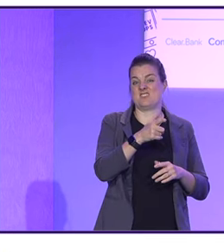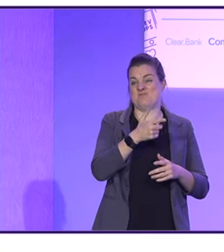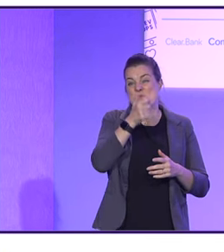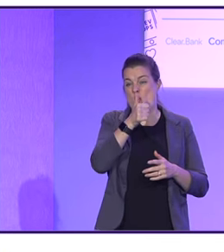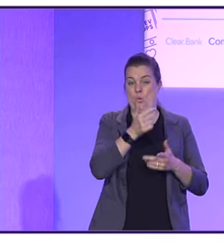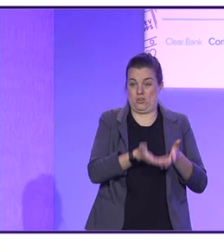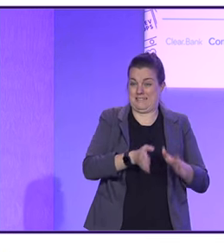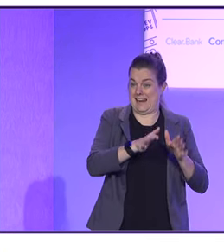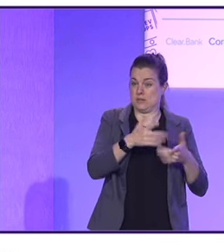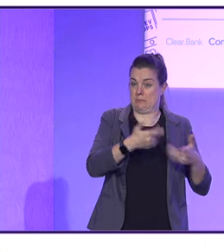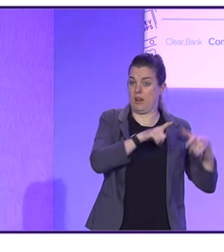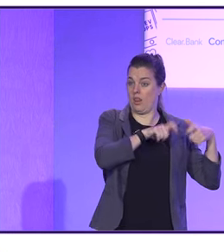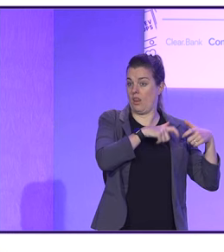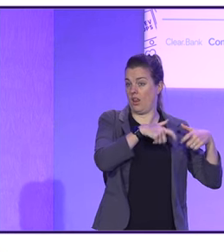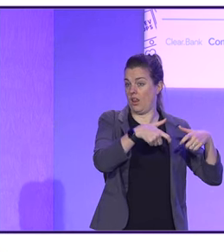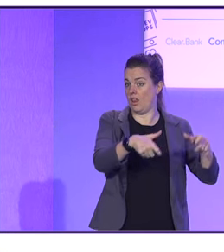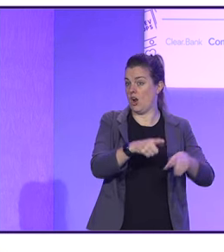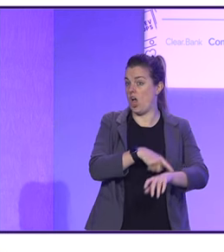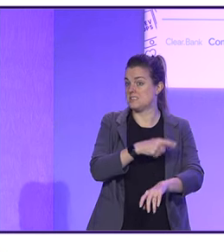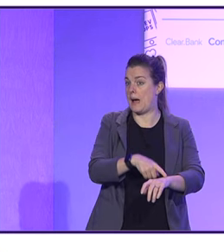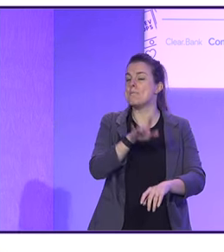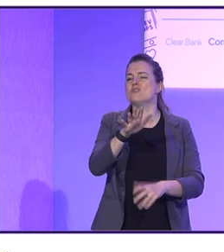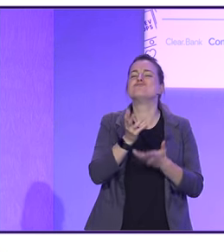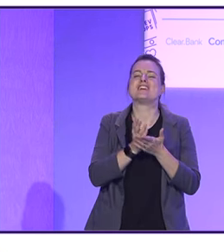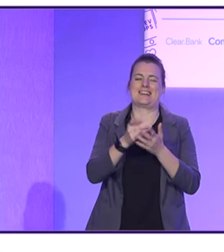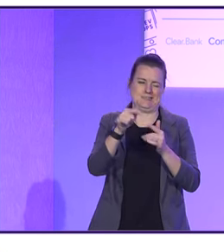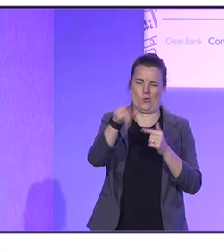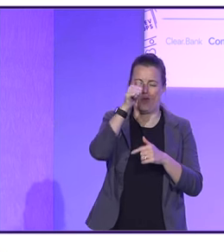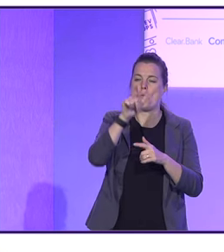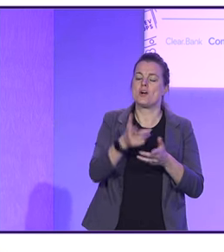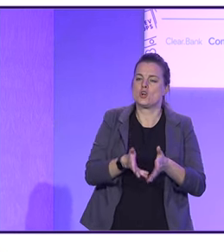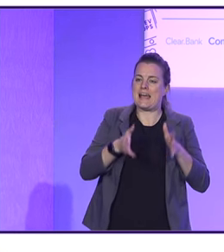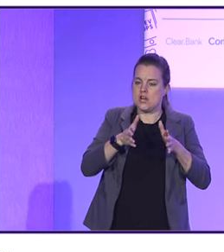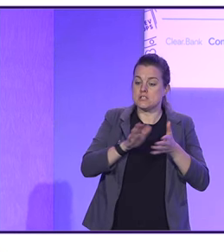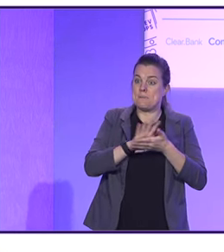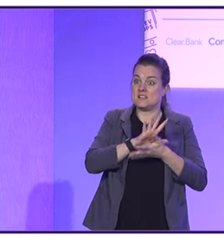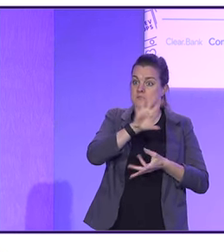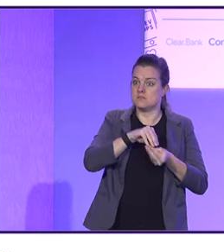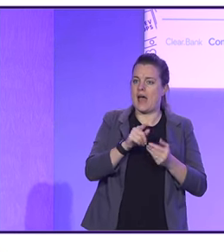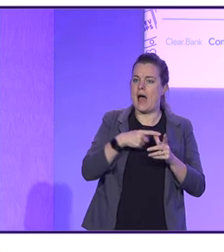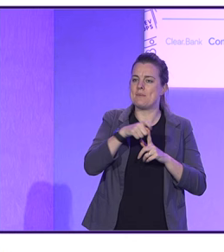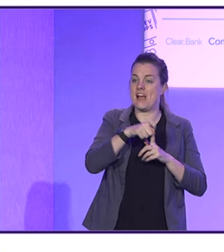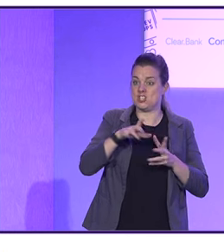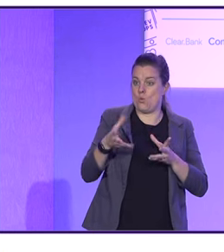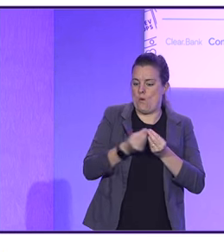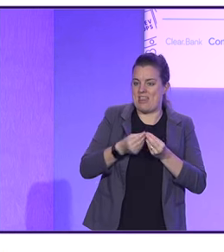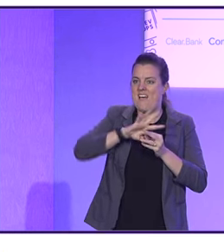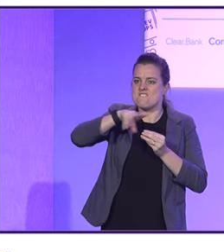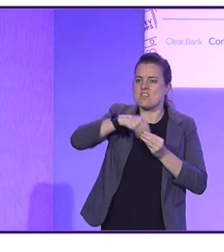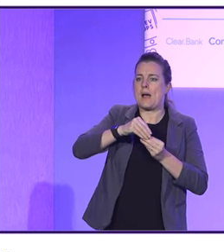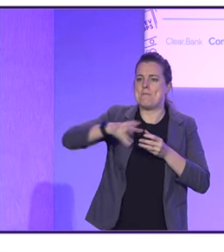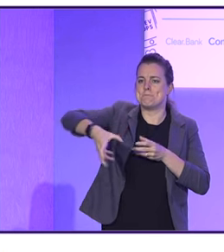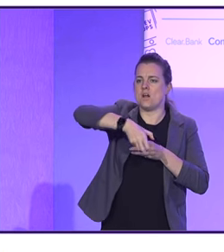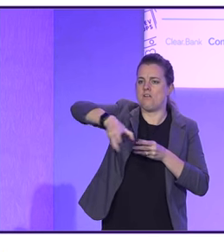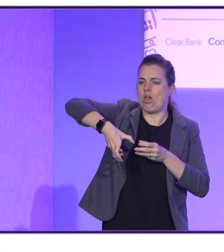Containers, probably everyone knows, but the idea of taking your application, bundling it with all of the dependencies that it requires to run, you know, OpenSSL,